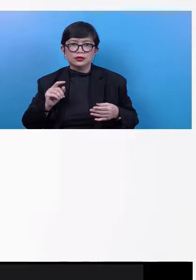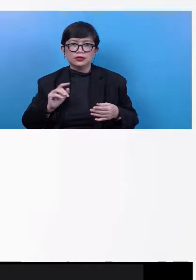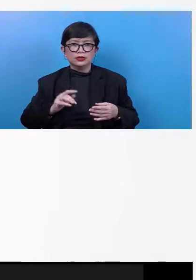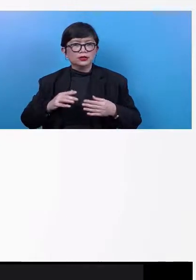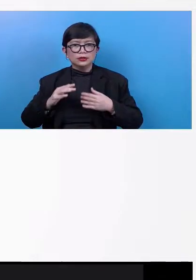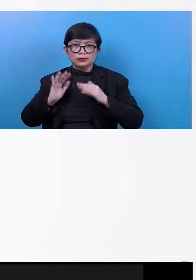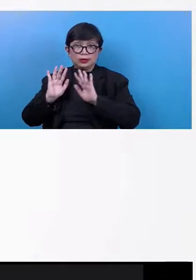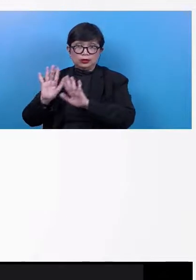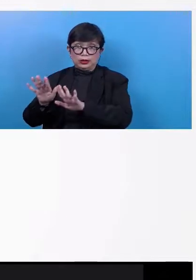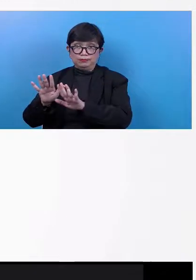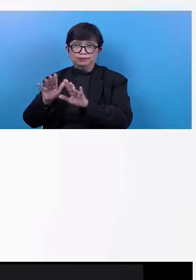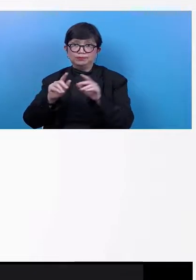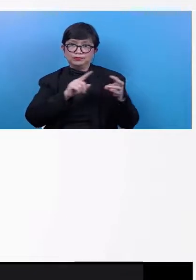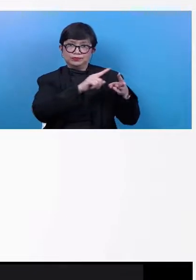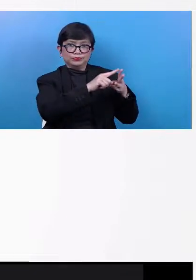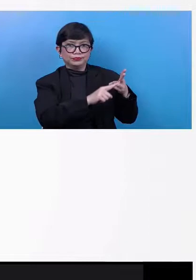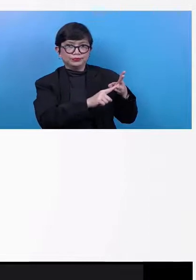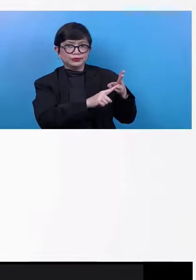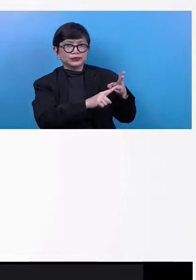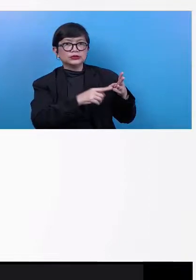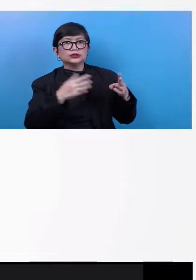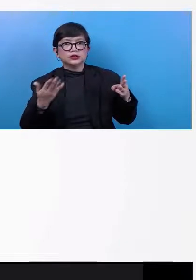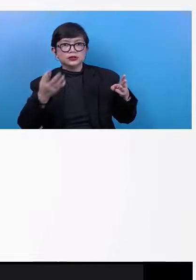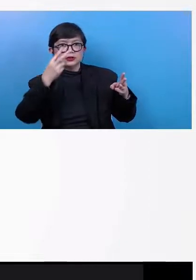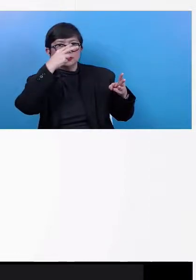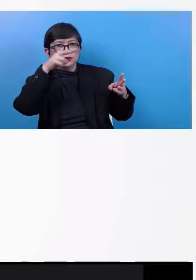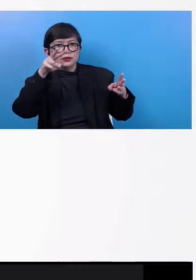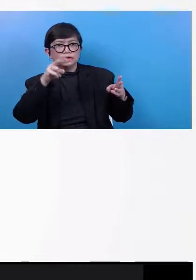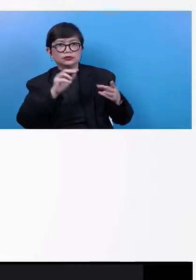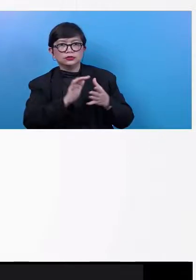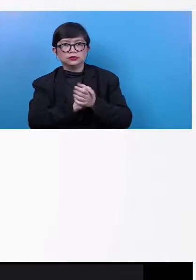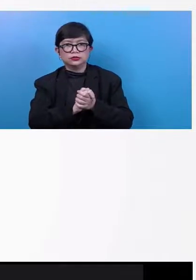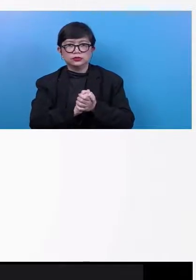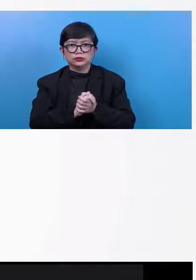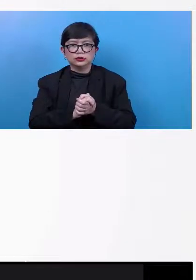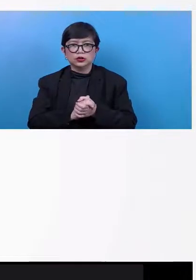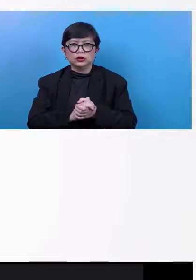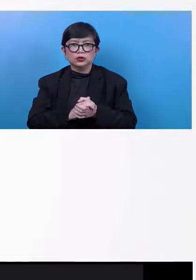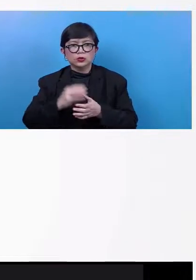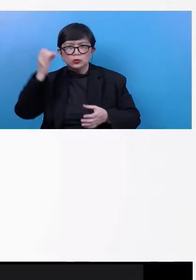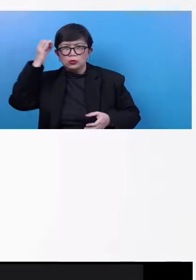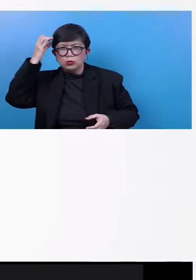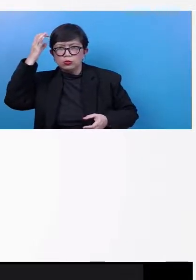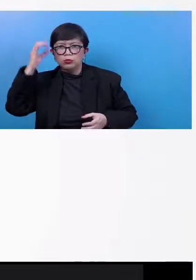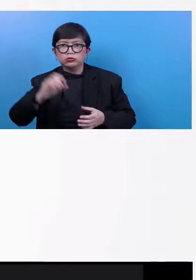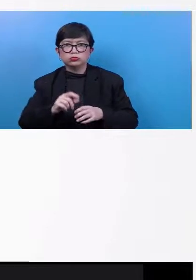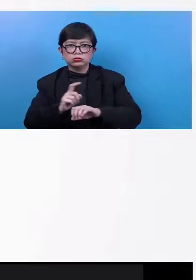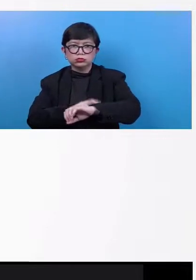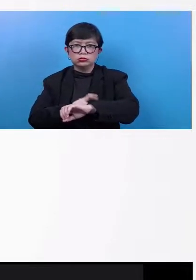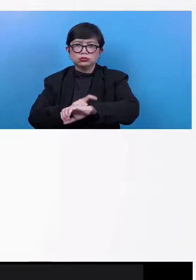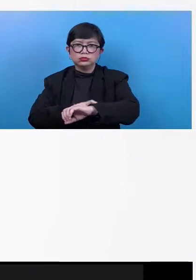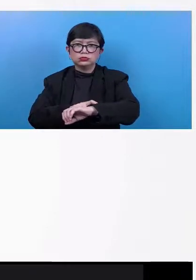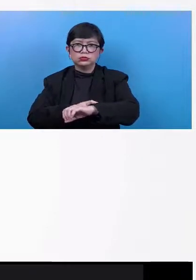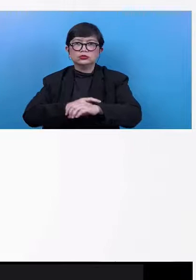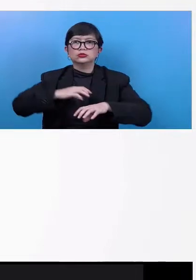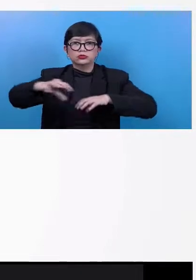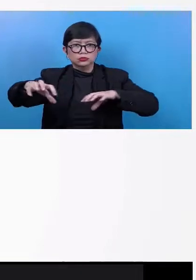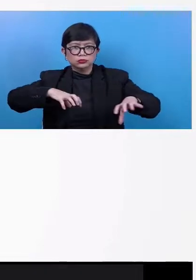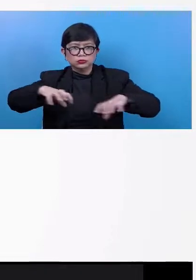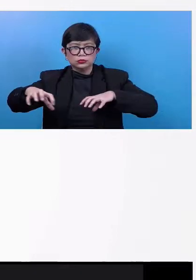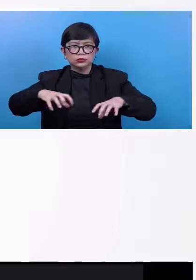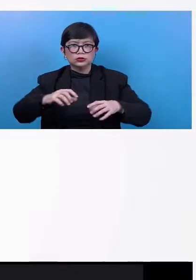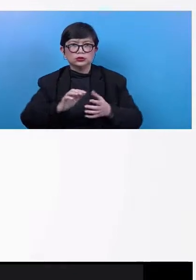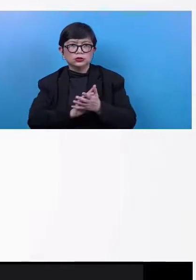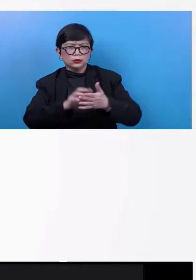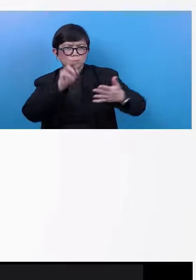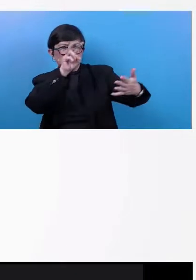of the labor and time and money that you have to dedicate into performing them. Maybe just understanding a basic characterization of your system is